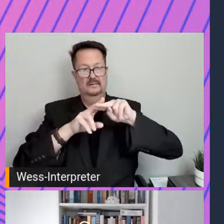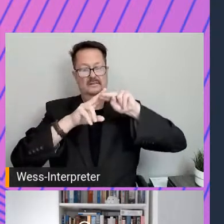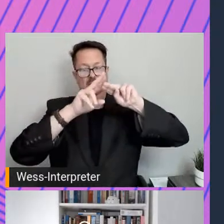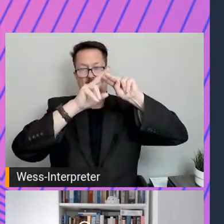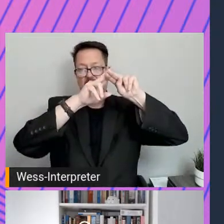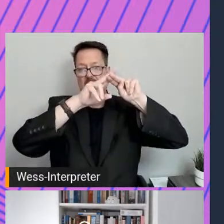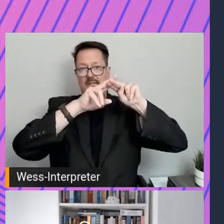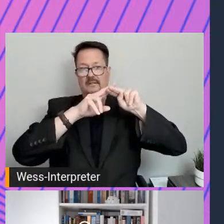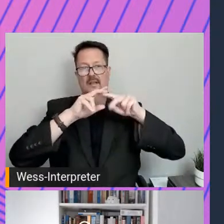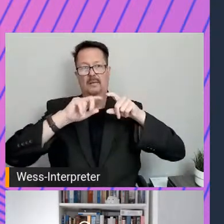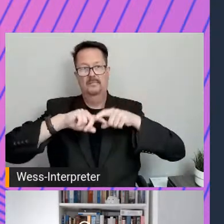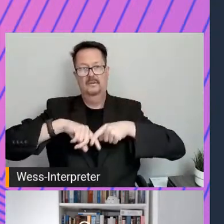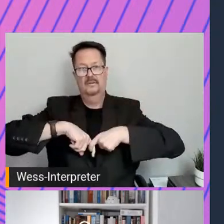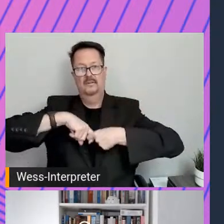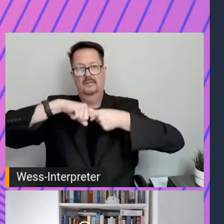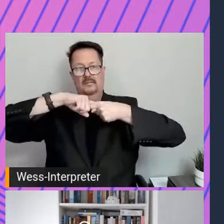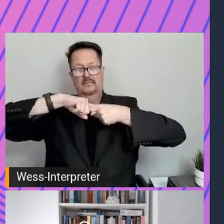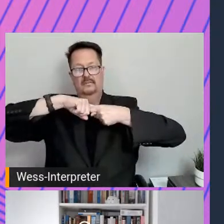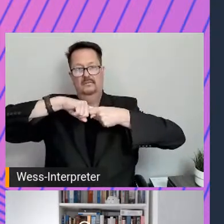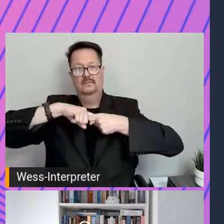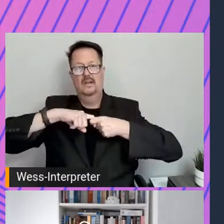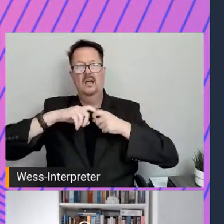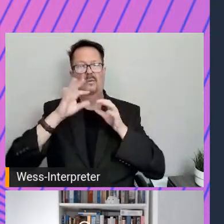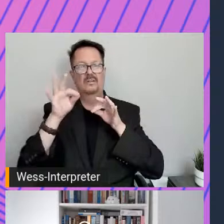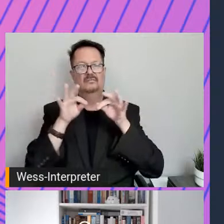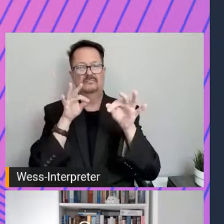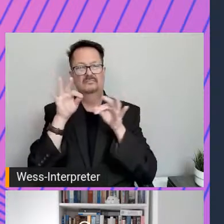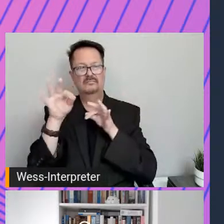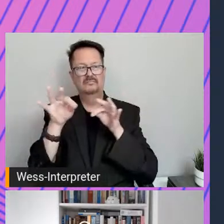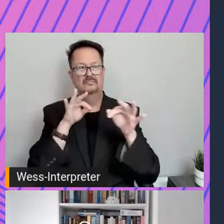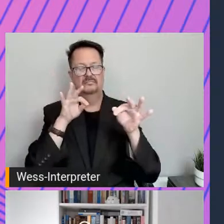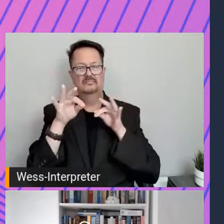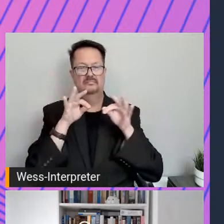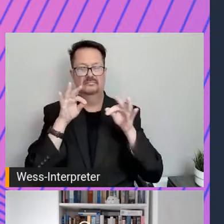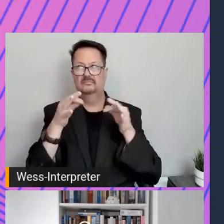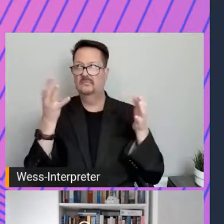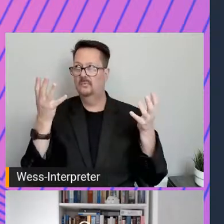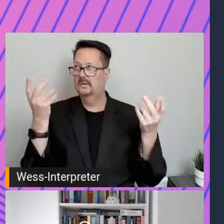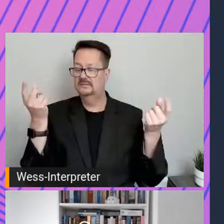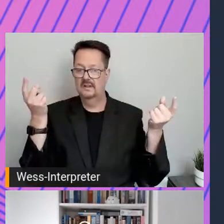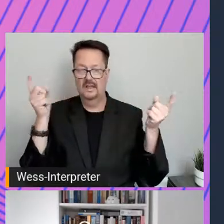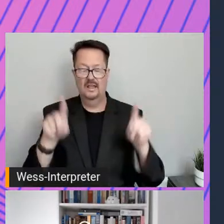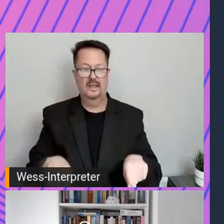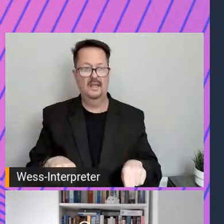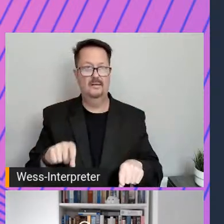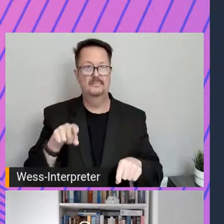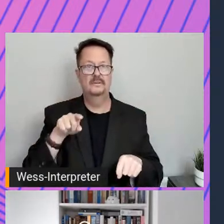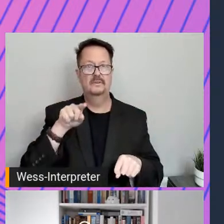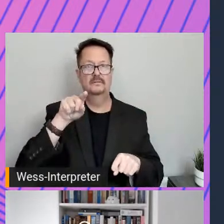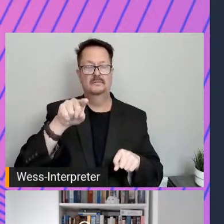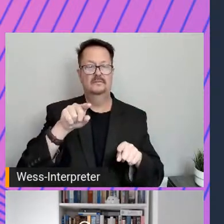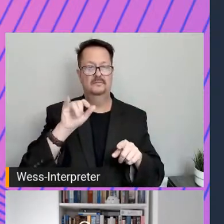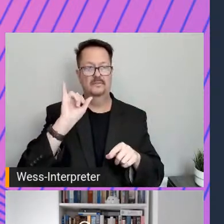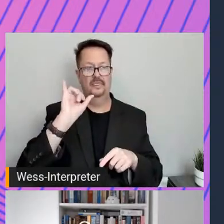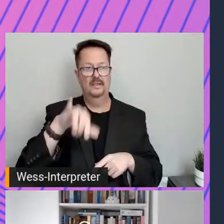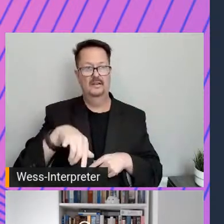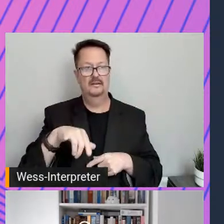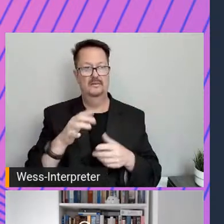So I'm going to take a pause right here and dive a little bit into what's actually happening during one of these concurrent requests, because that has